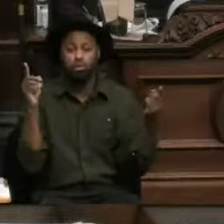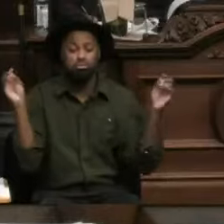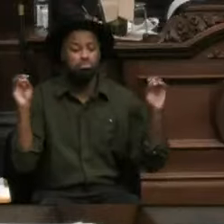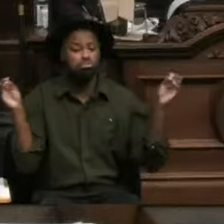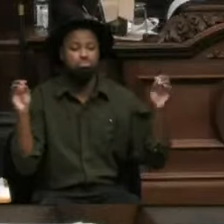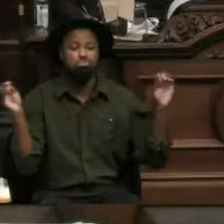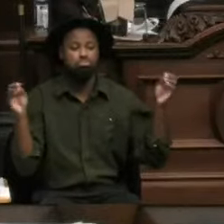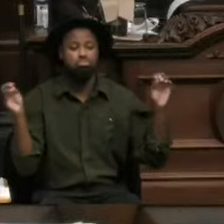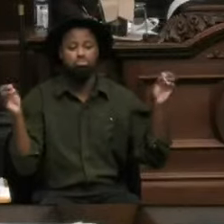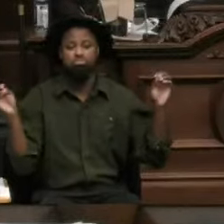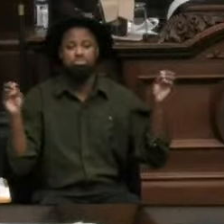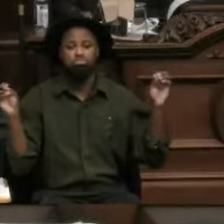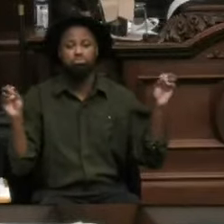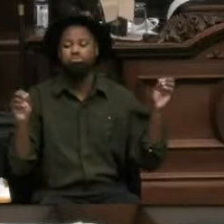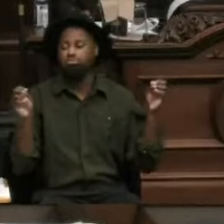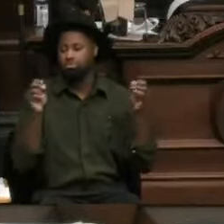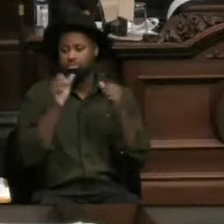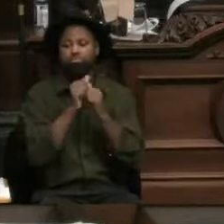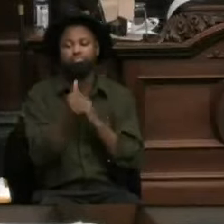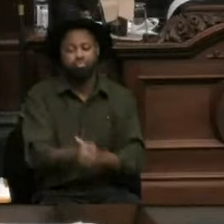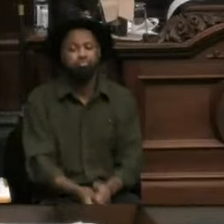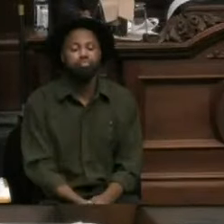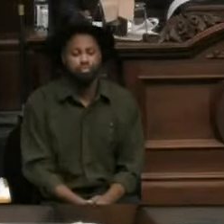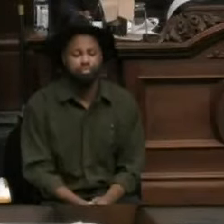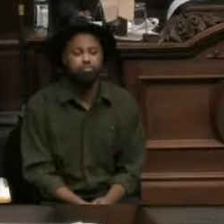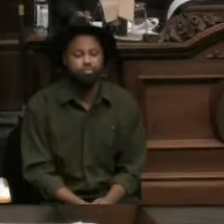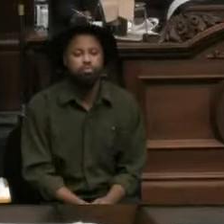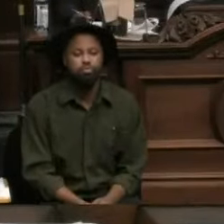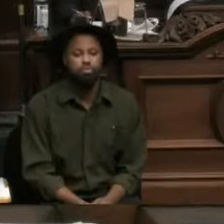opposed? Motion carries.